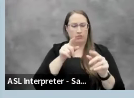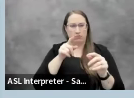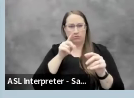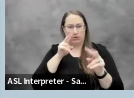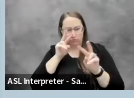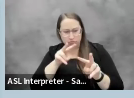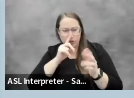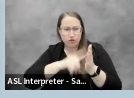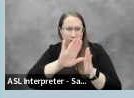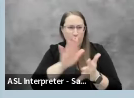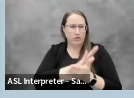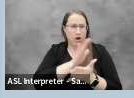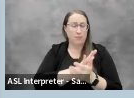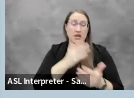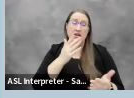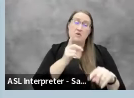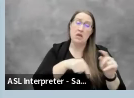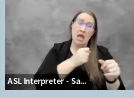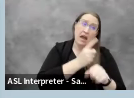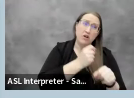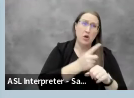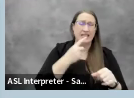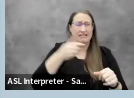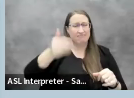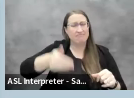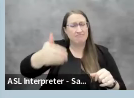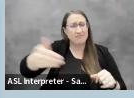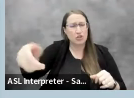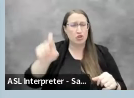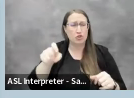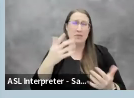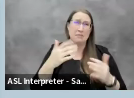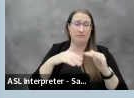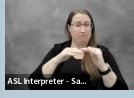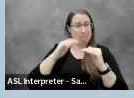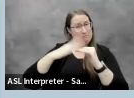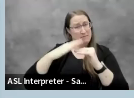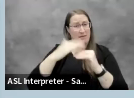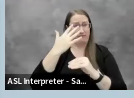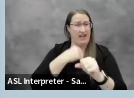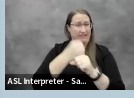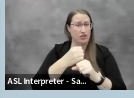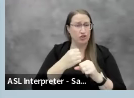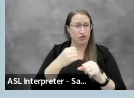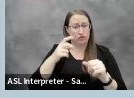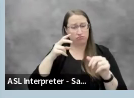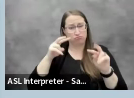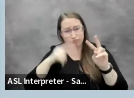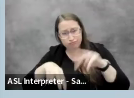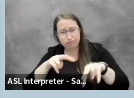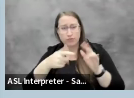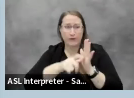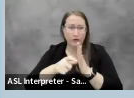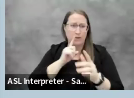documents. Even if you can't every year, I would say every couple of years or every 5 years at a minimum. Next slide,